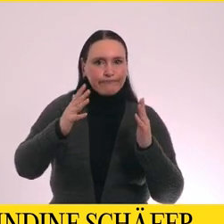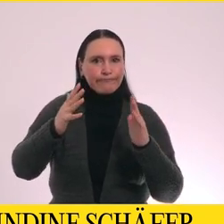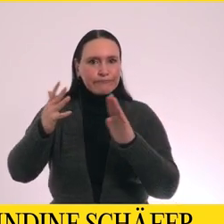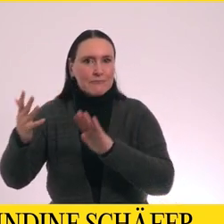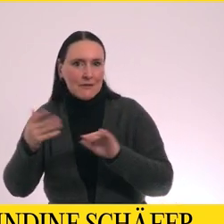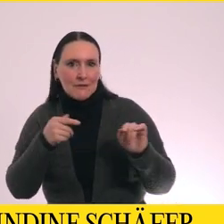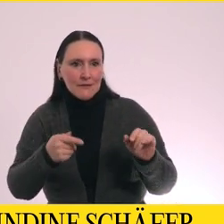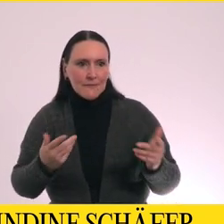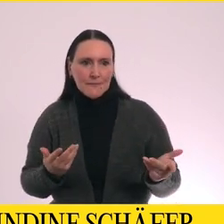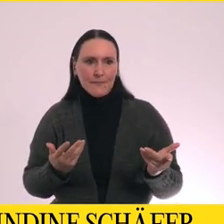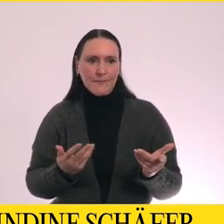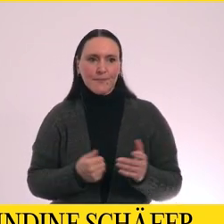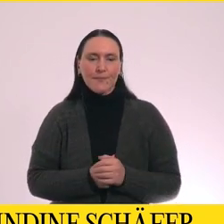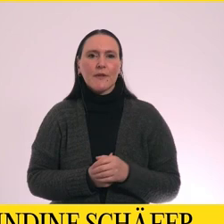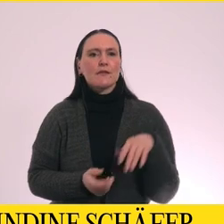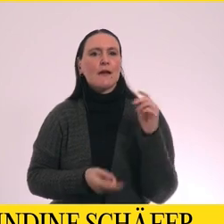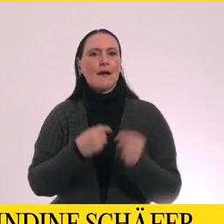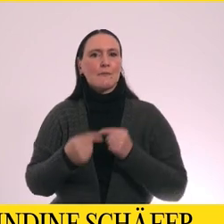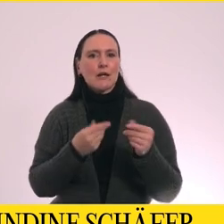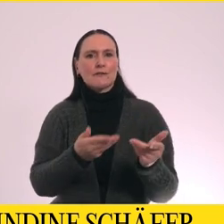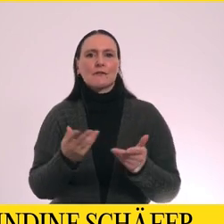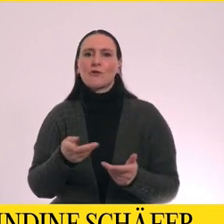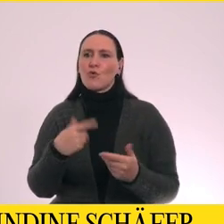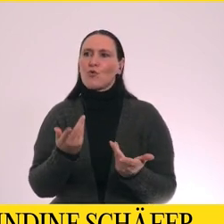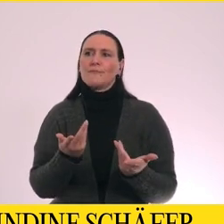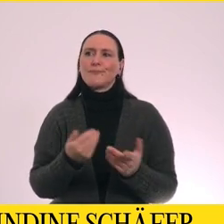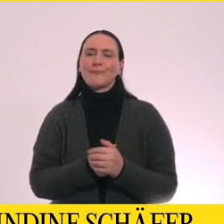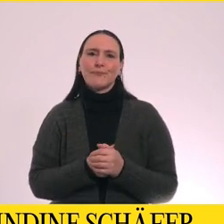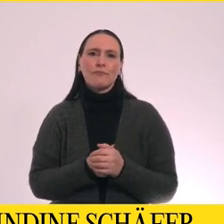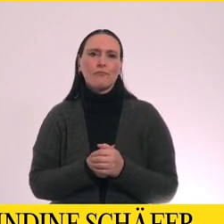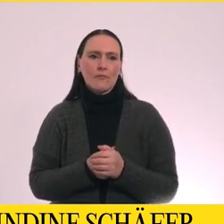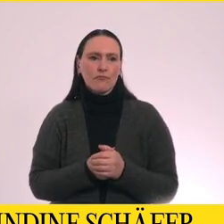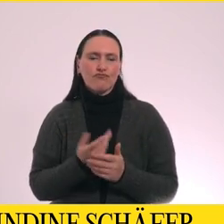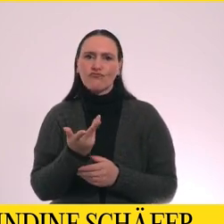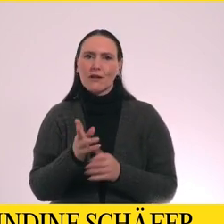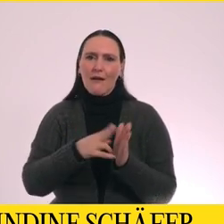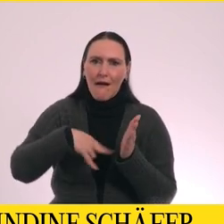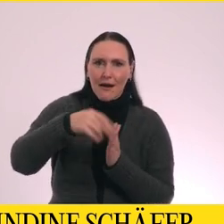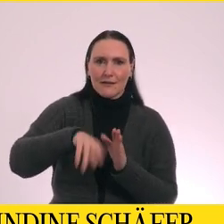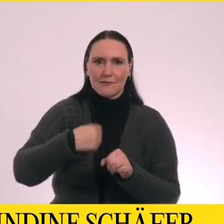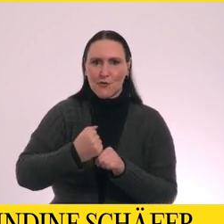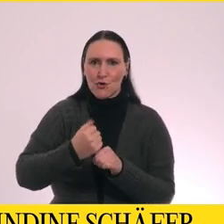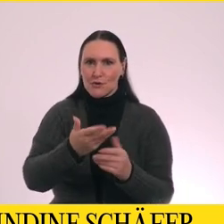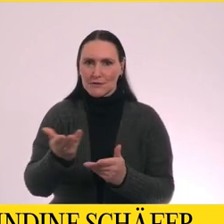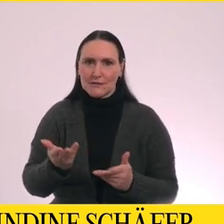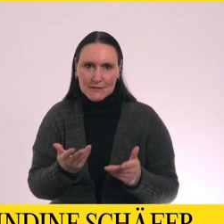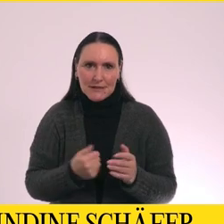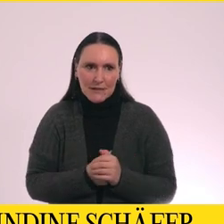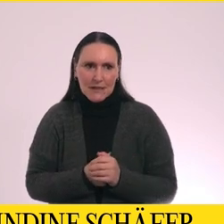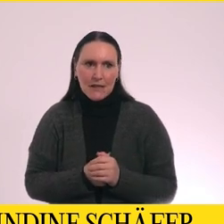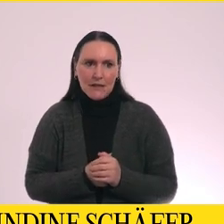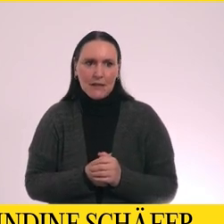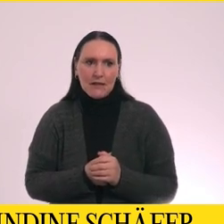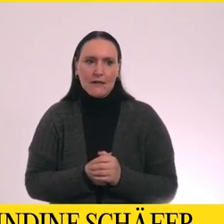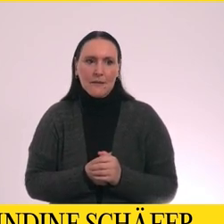massive benefit being a part of Project Artworks for him. Despite it's not exactly,